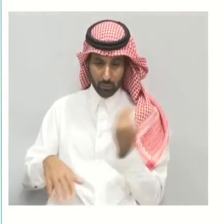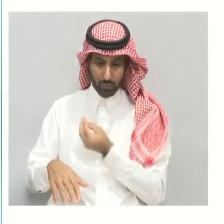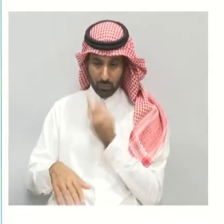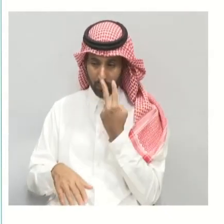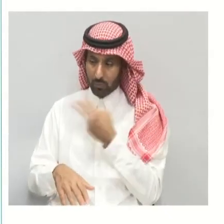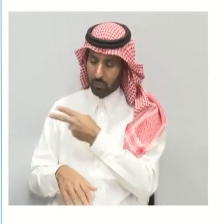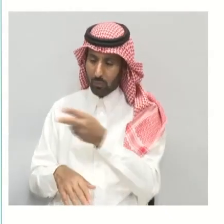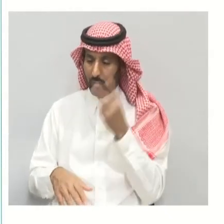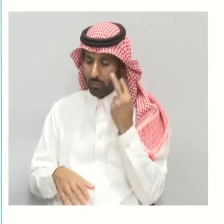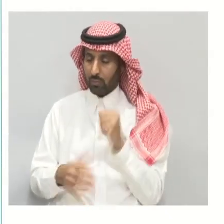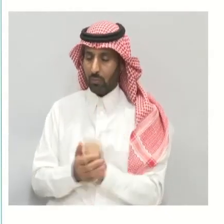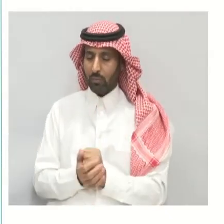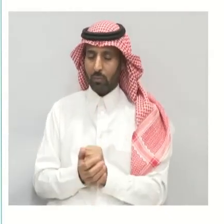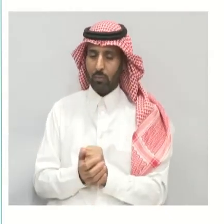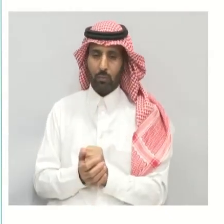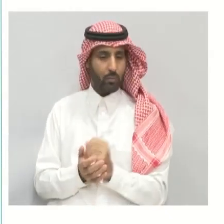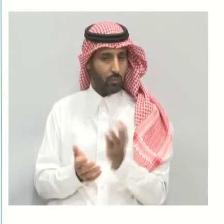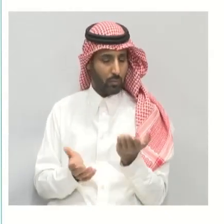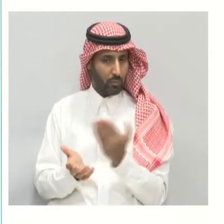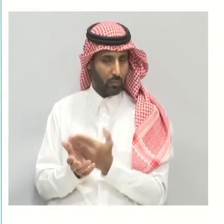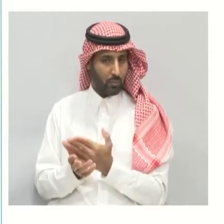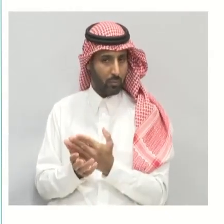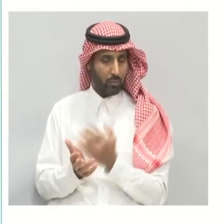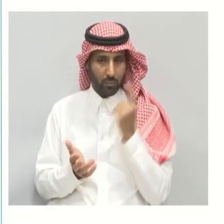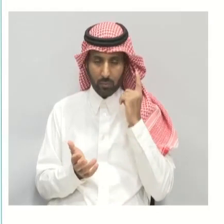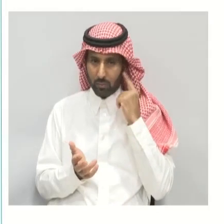a great view. So now